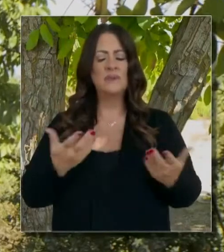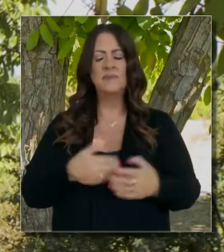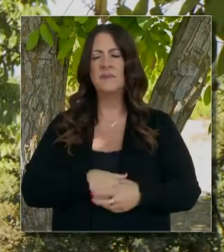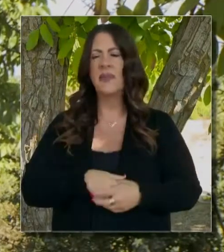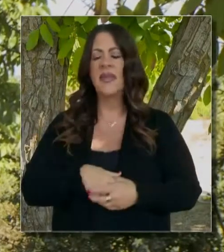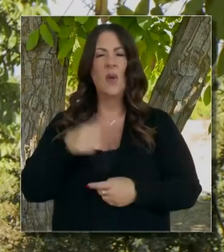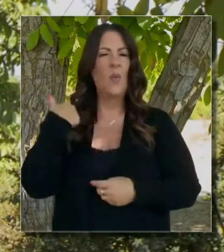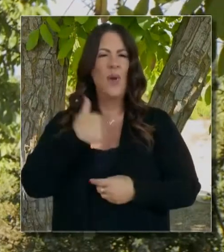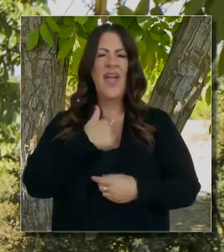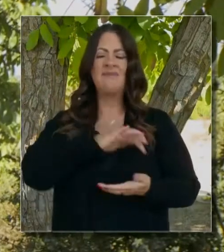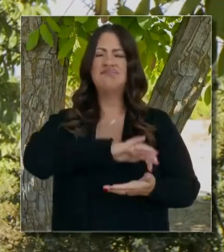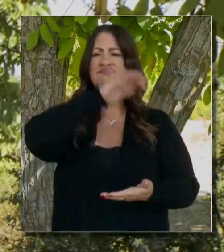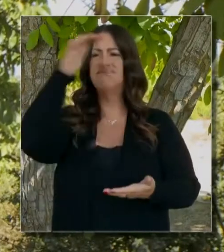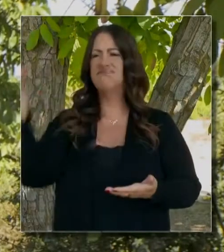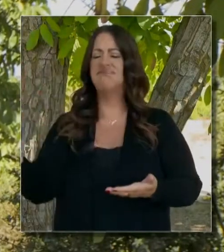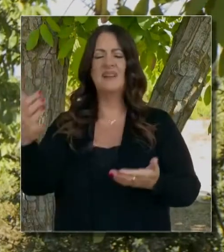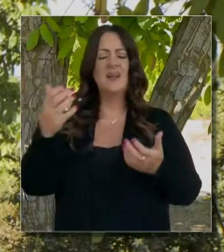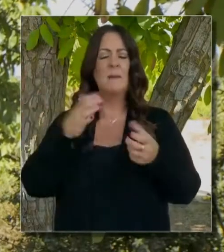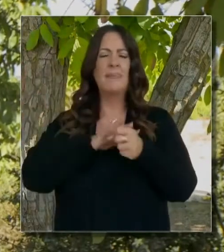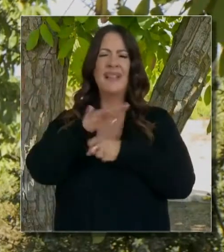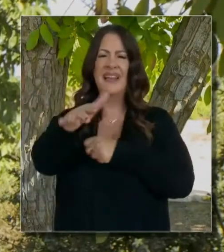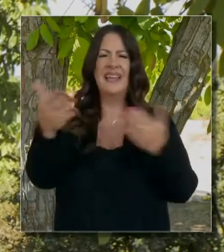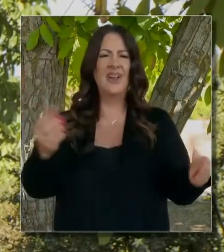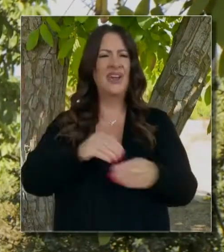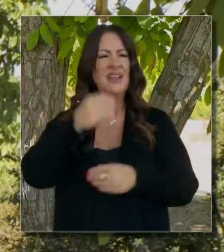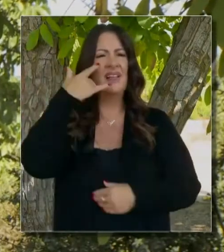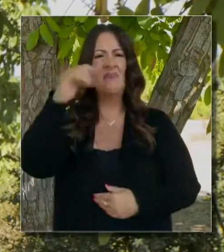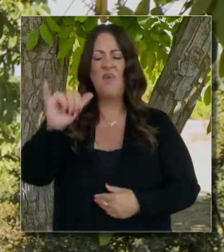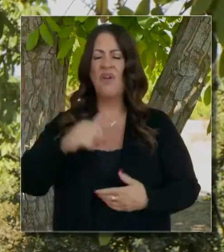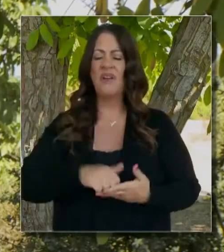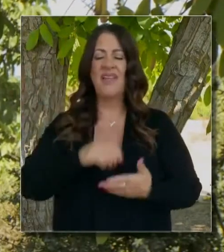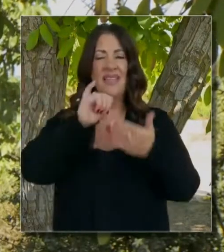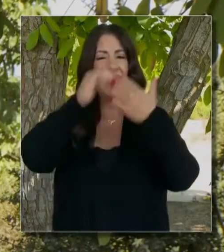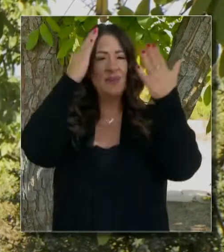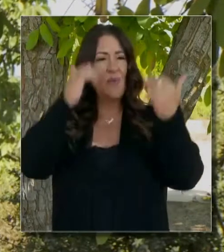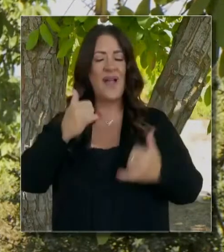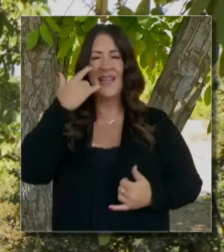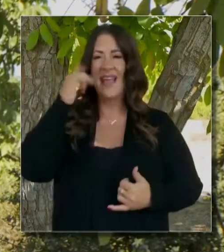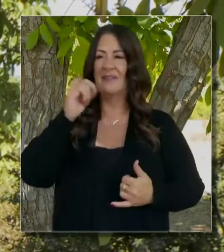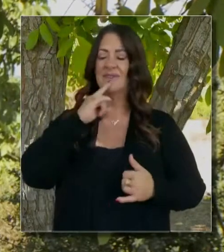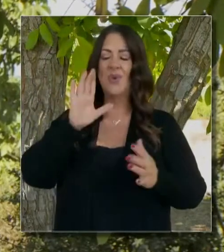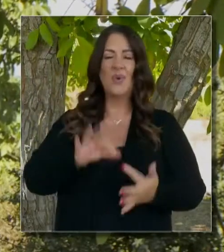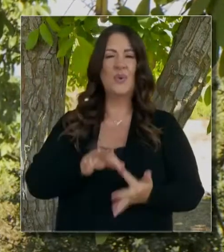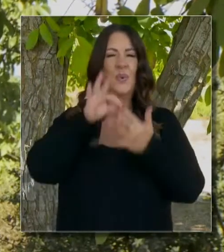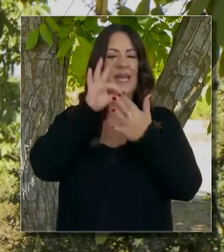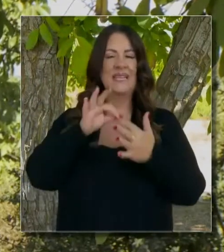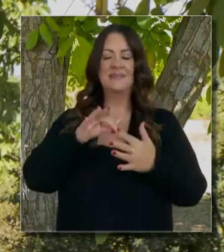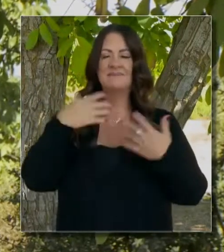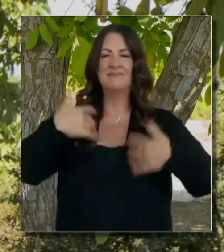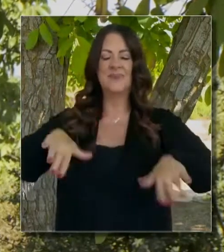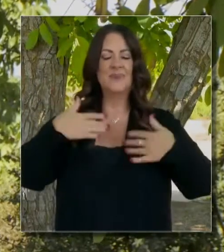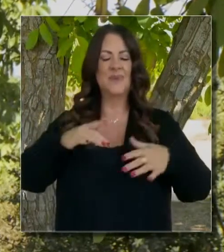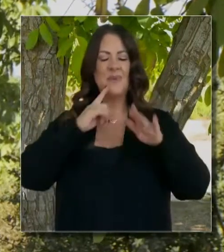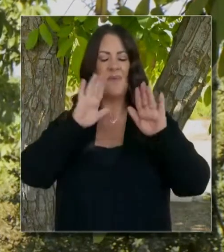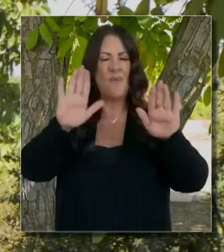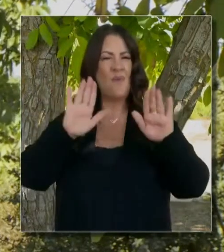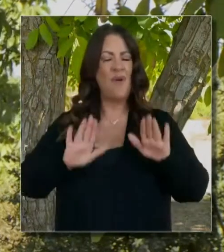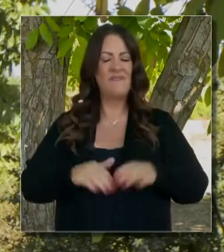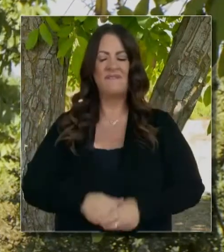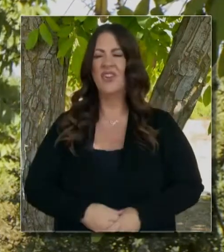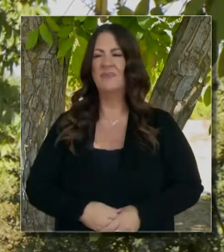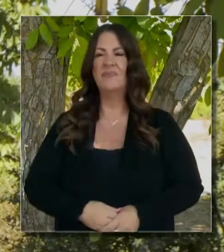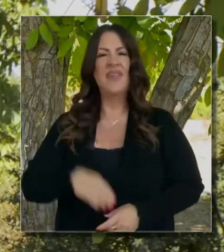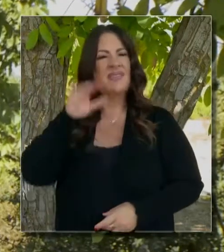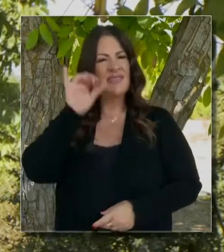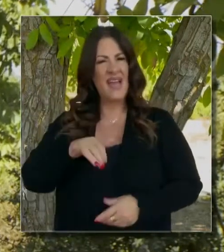We have an abundant mindset here in the state of California. That's what makes California so unique, so special. And that's